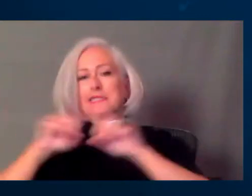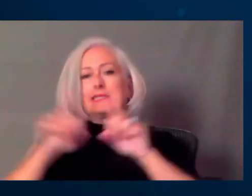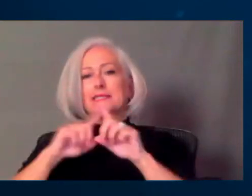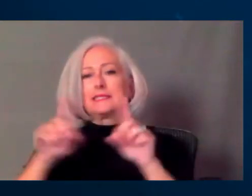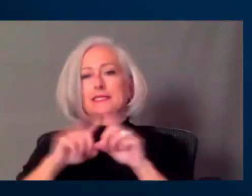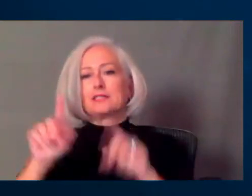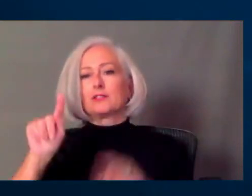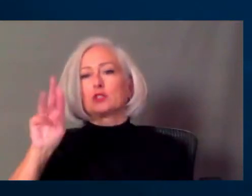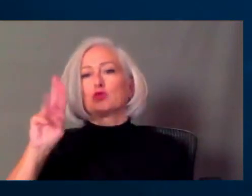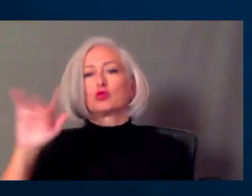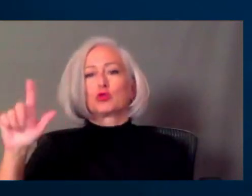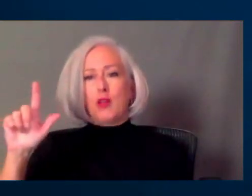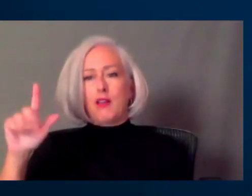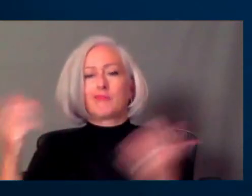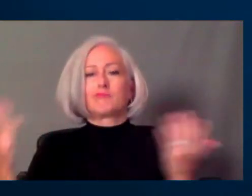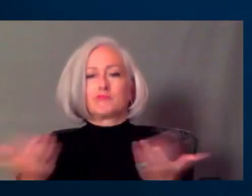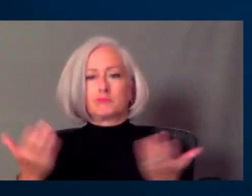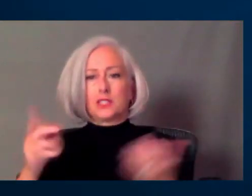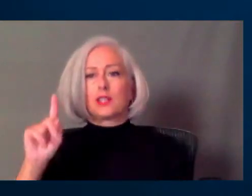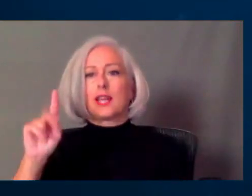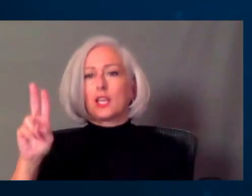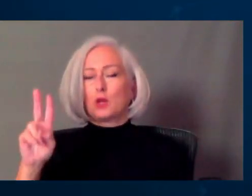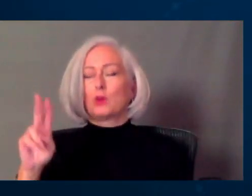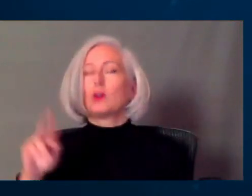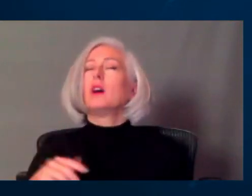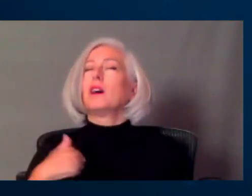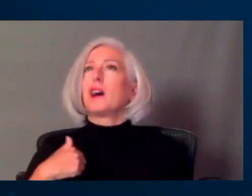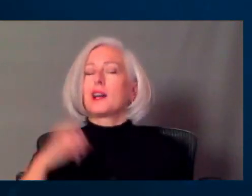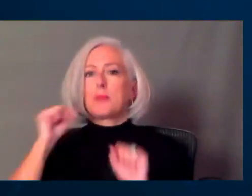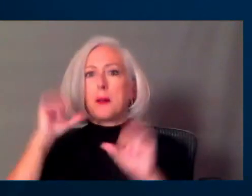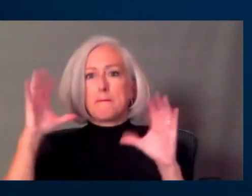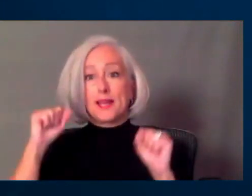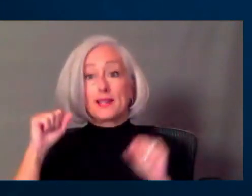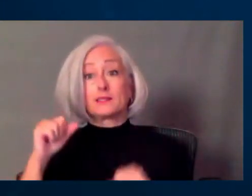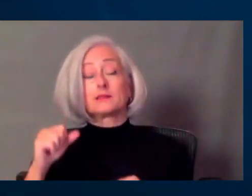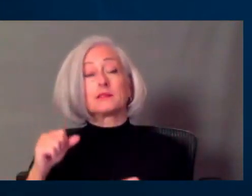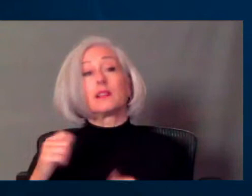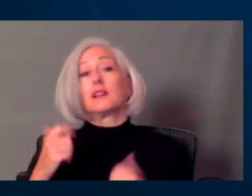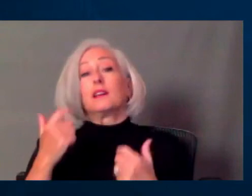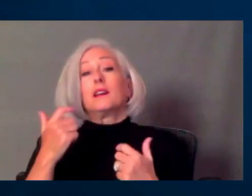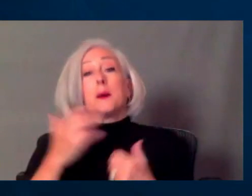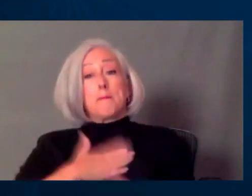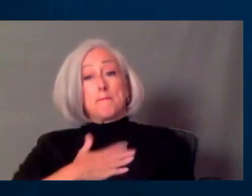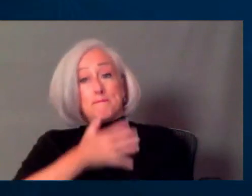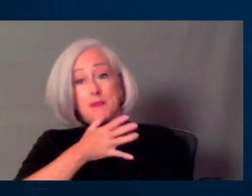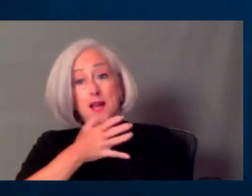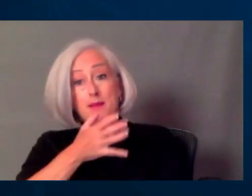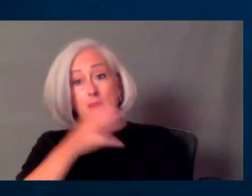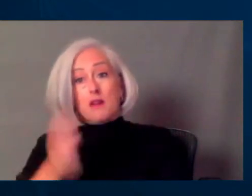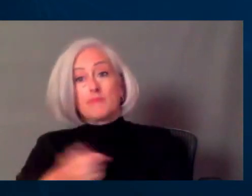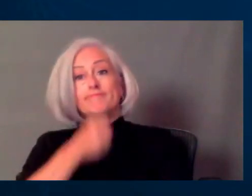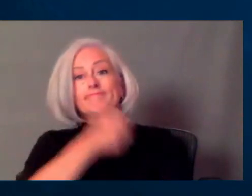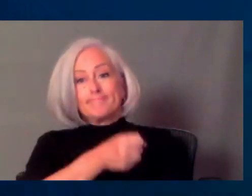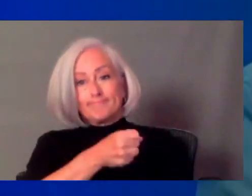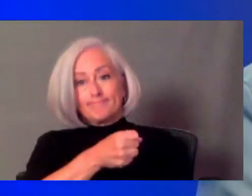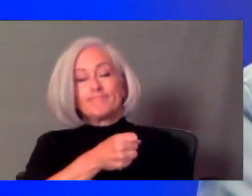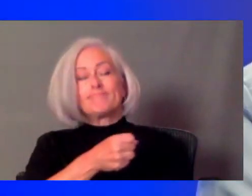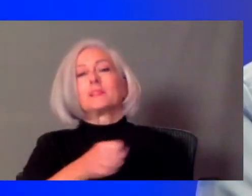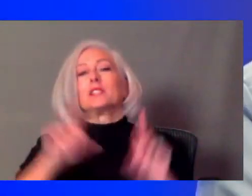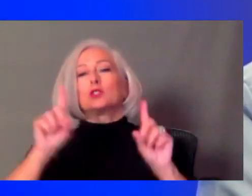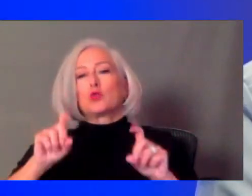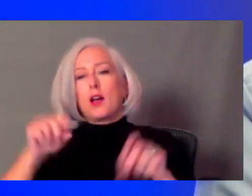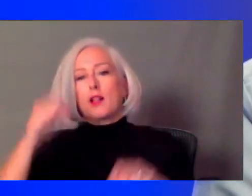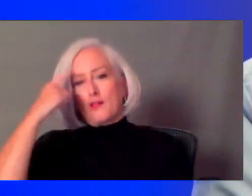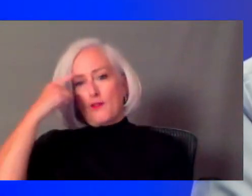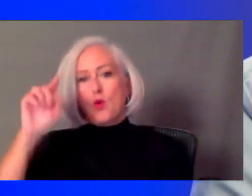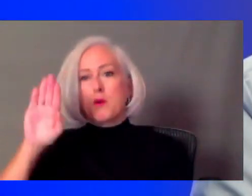all, Mario, we do this big CTSA, this big clinical translational science award. It's a huge national award, and you just